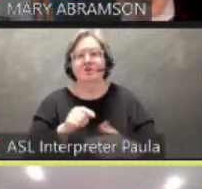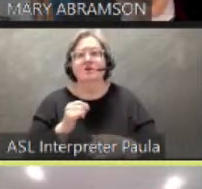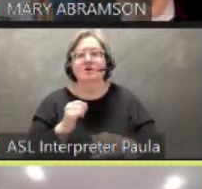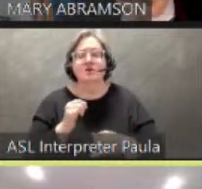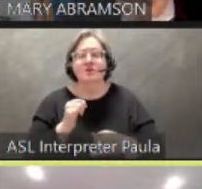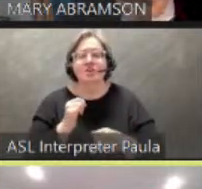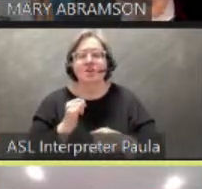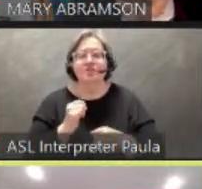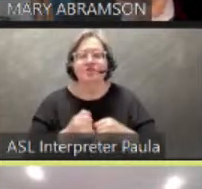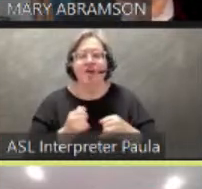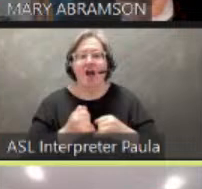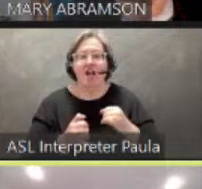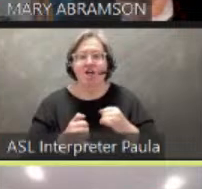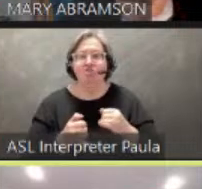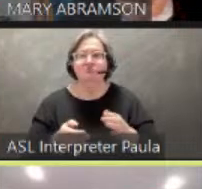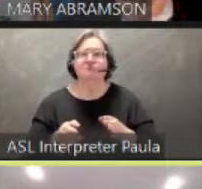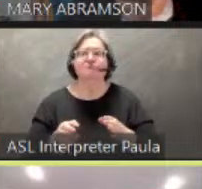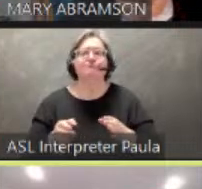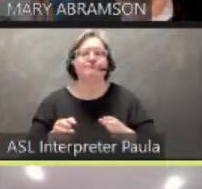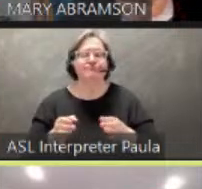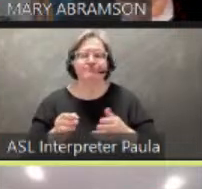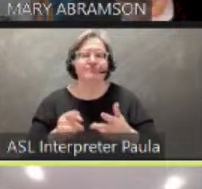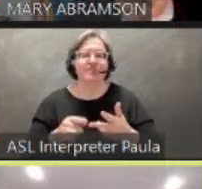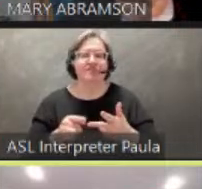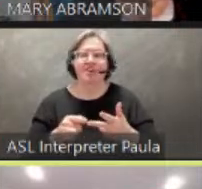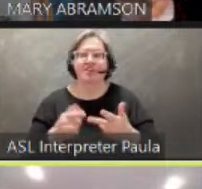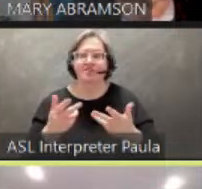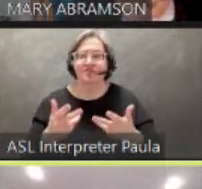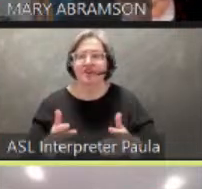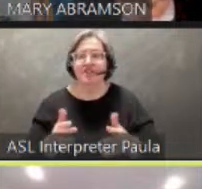and station opening approximately 3 years later.